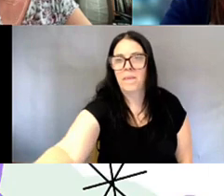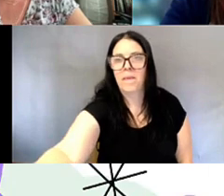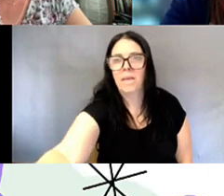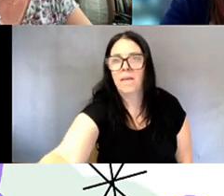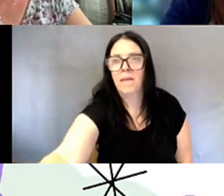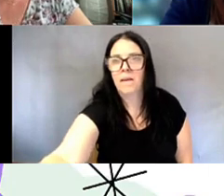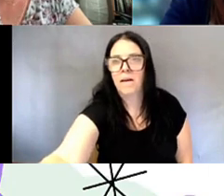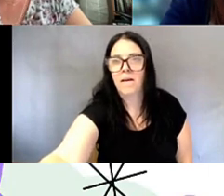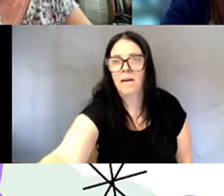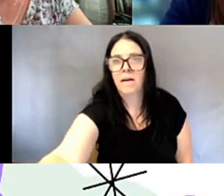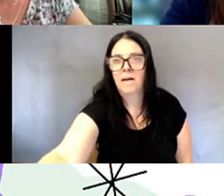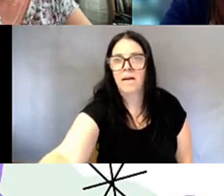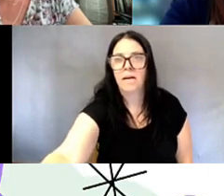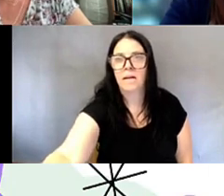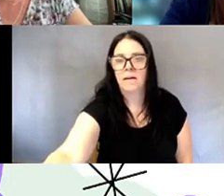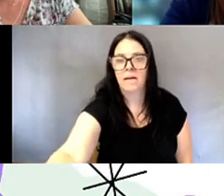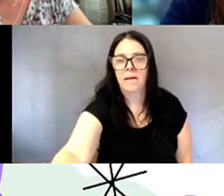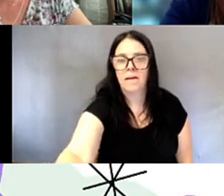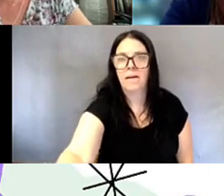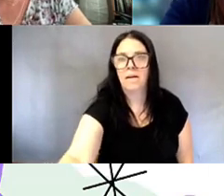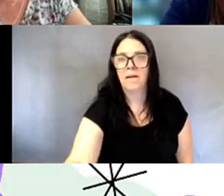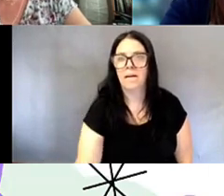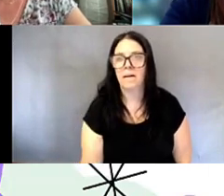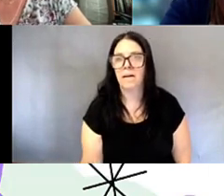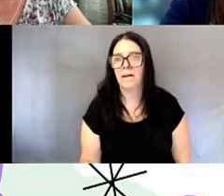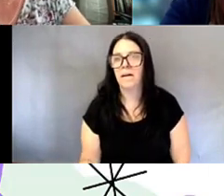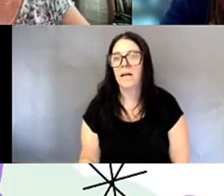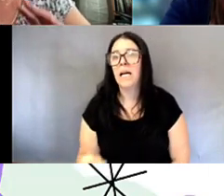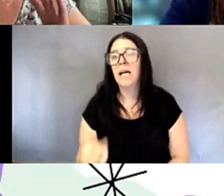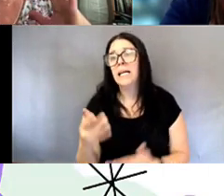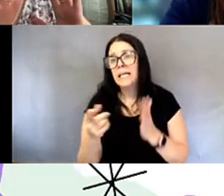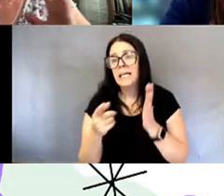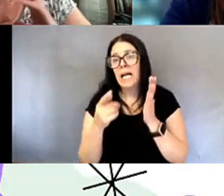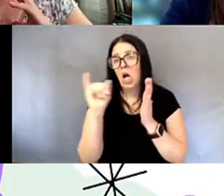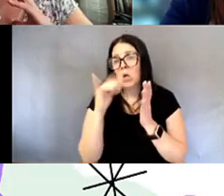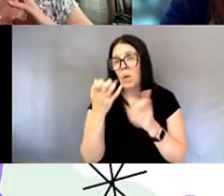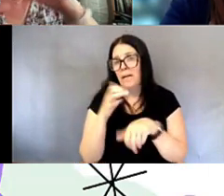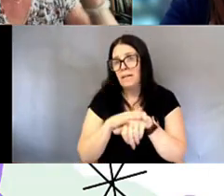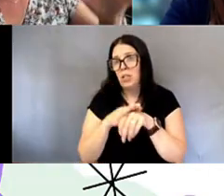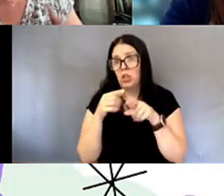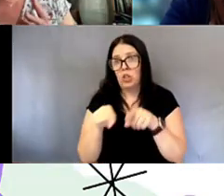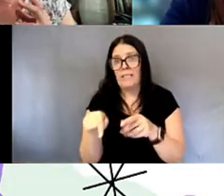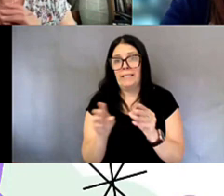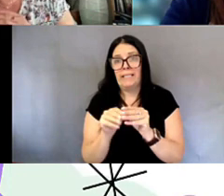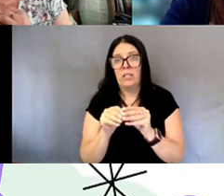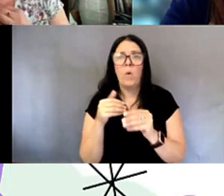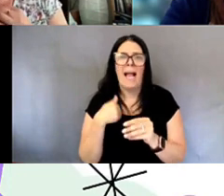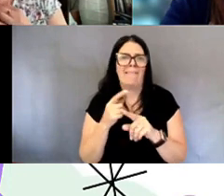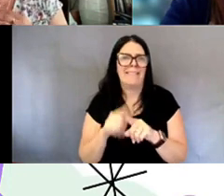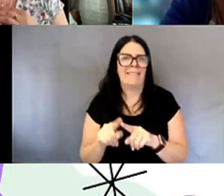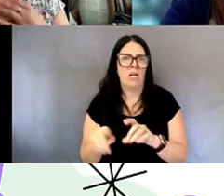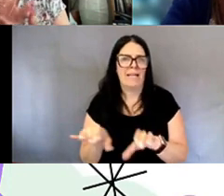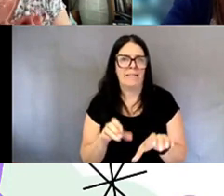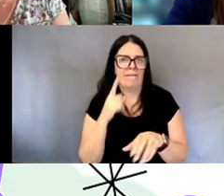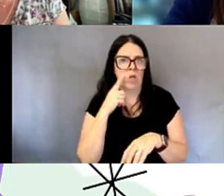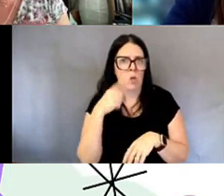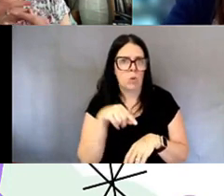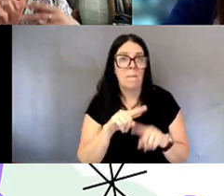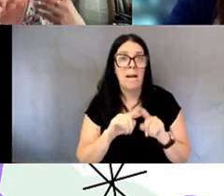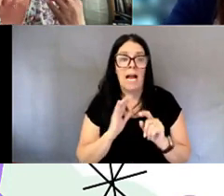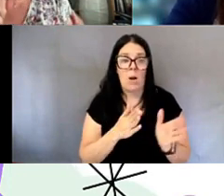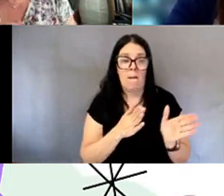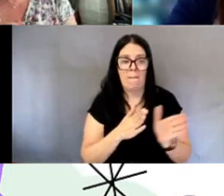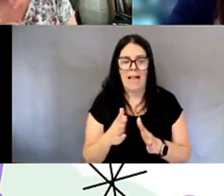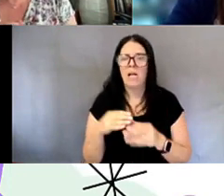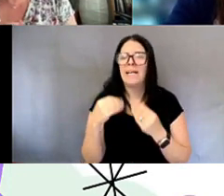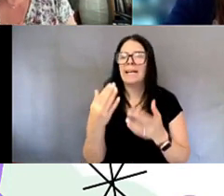Now, a bit more information about during this session. So we have a lot of different activities for you, but our plan is to give you a bit